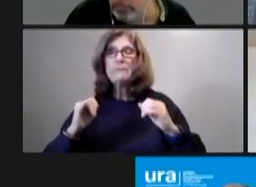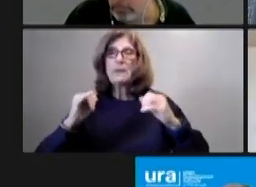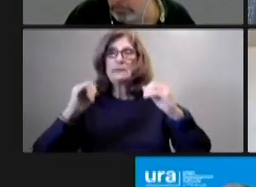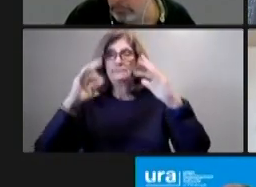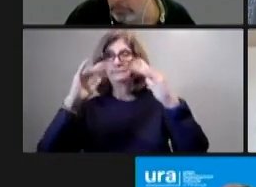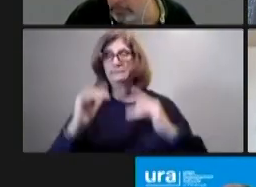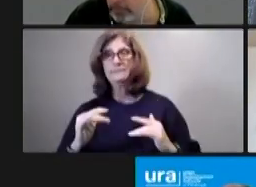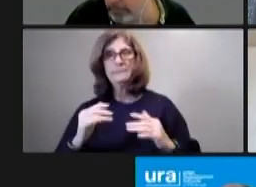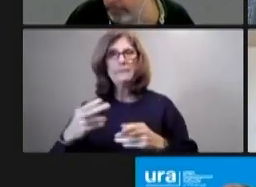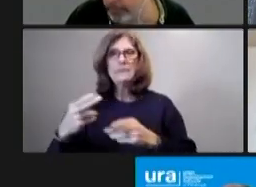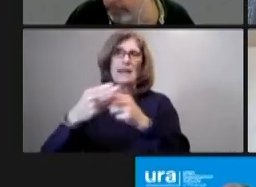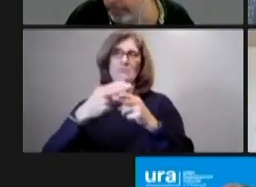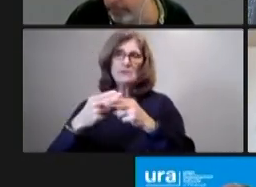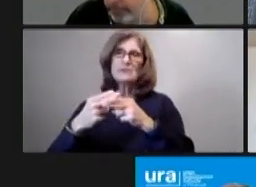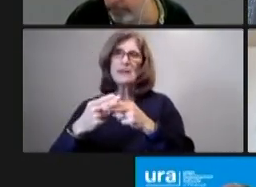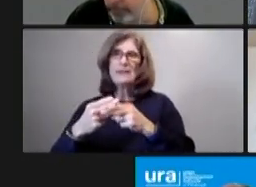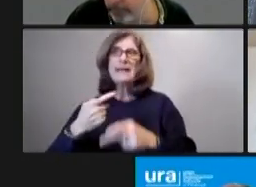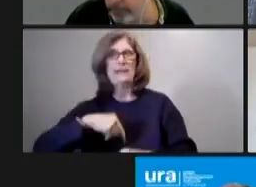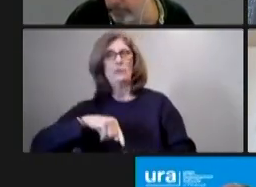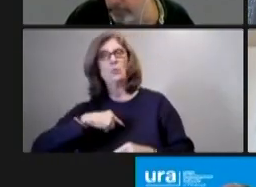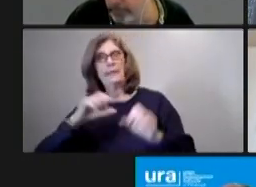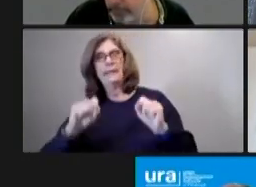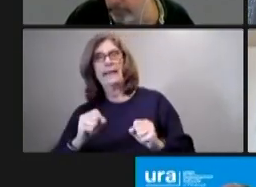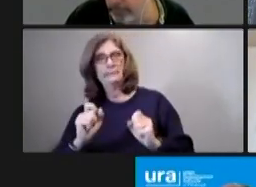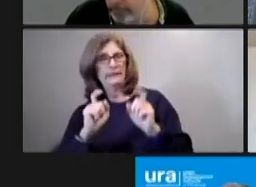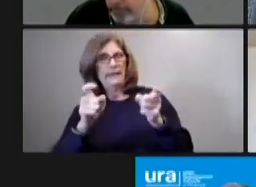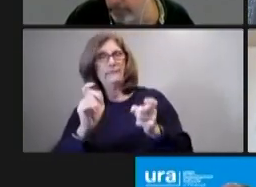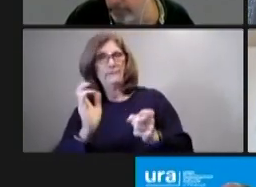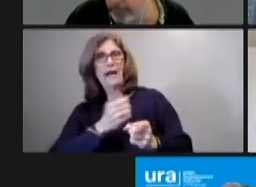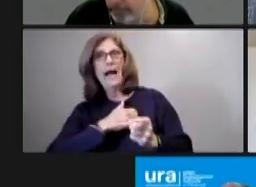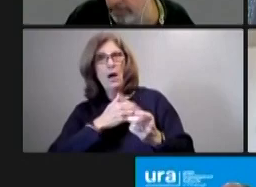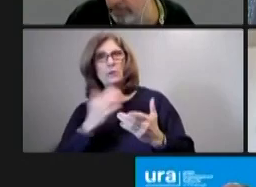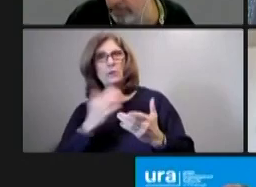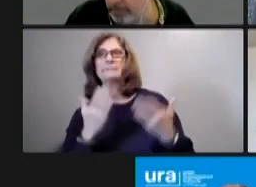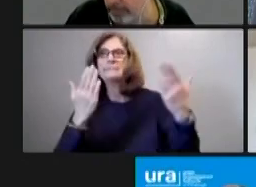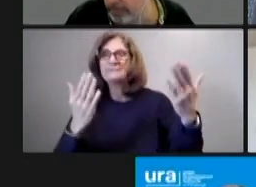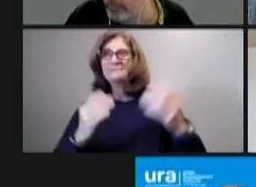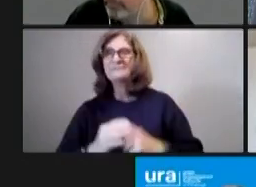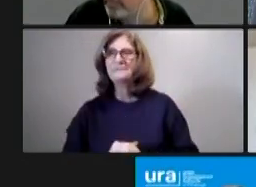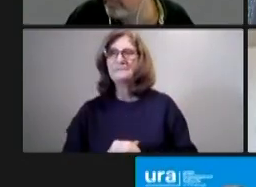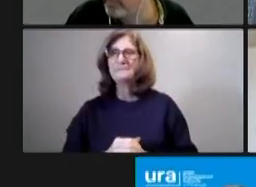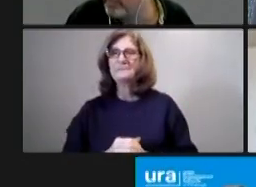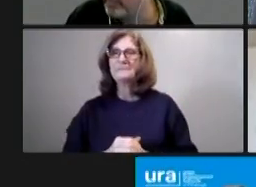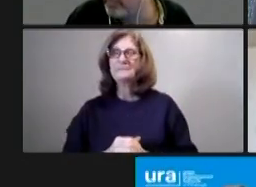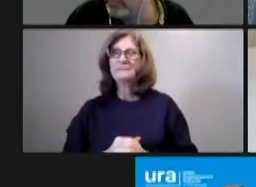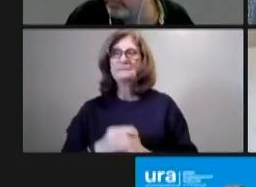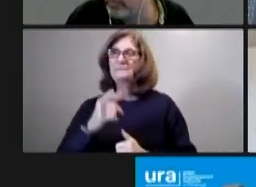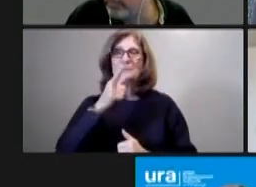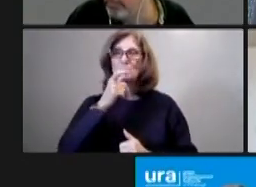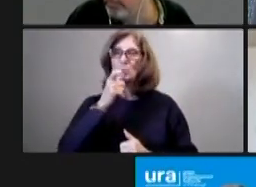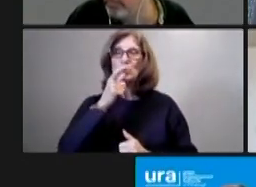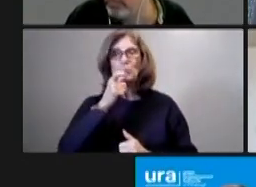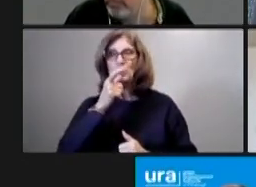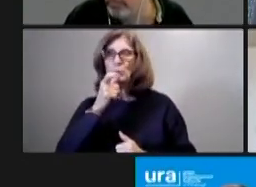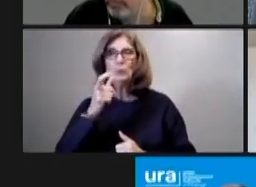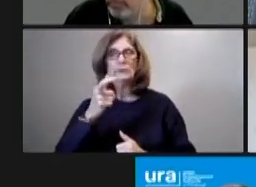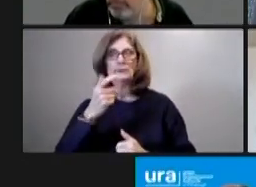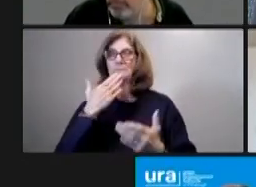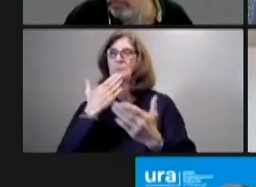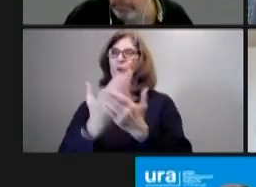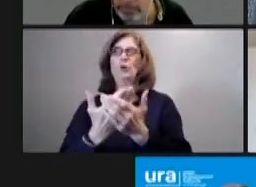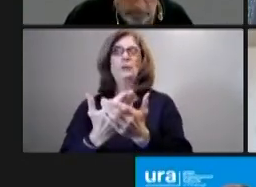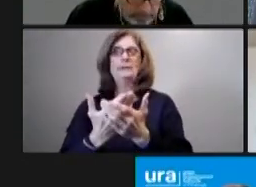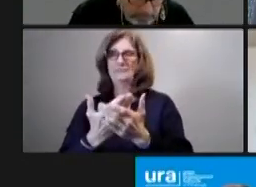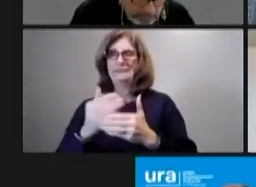the advisory board members overall around thoughts on the next group of leaders.